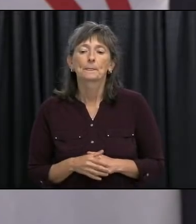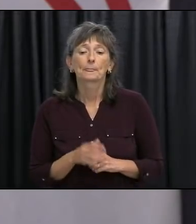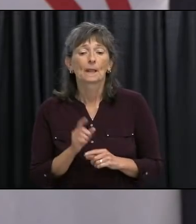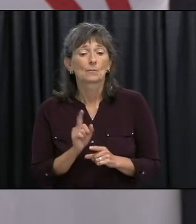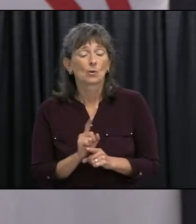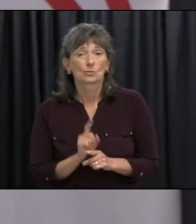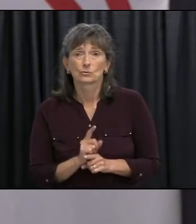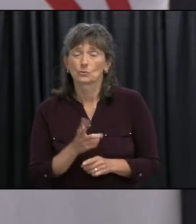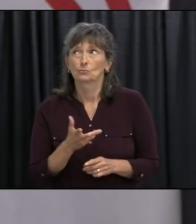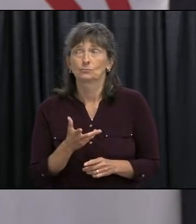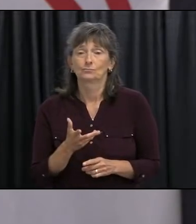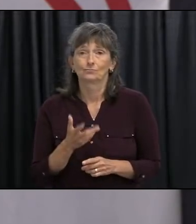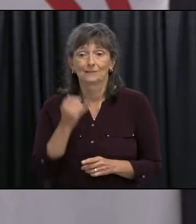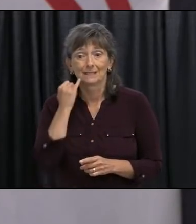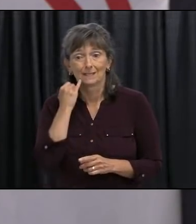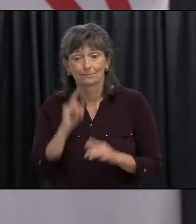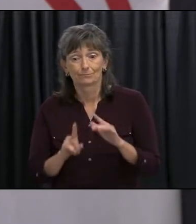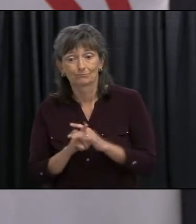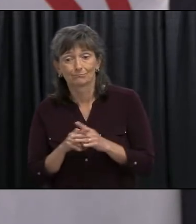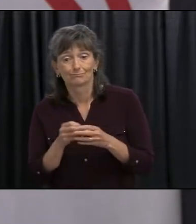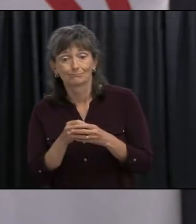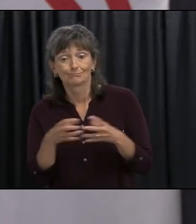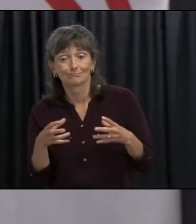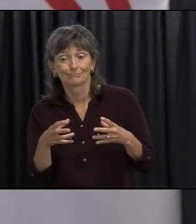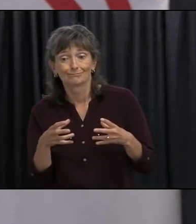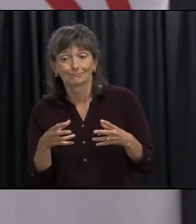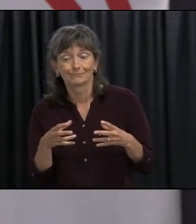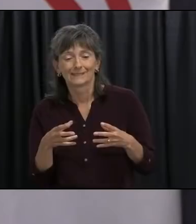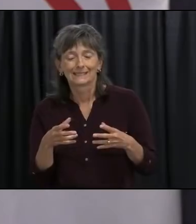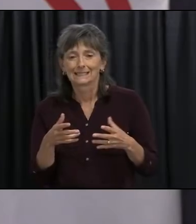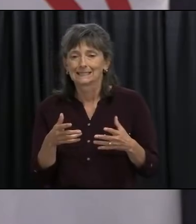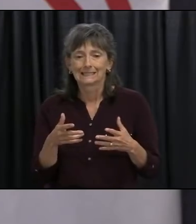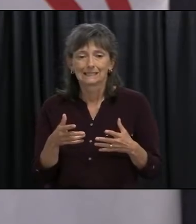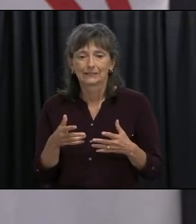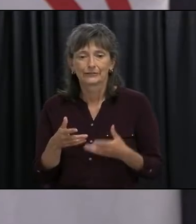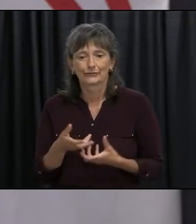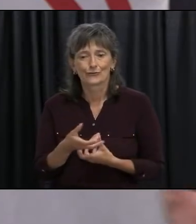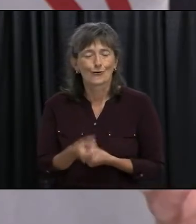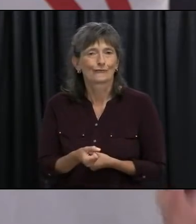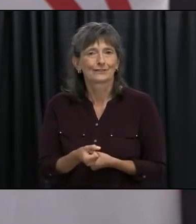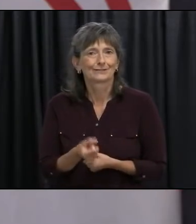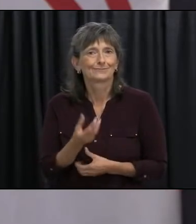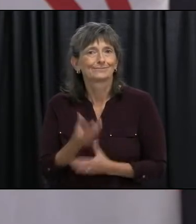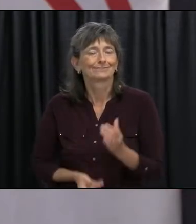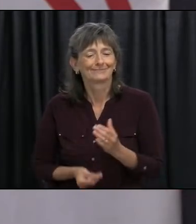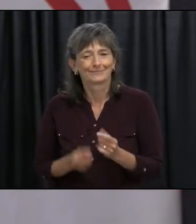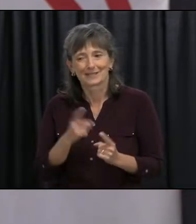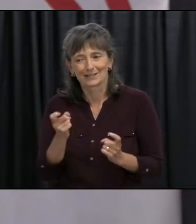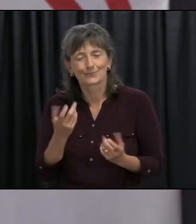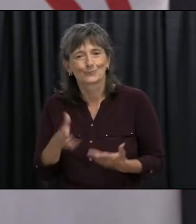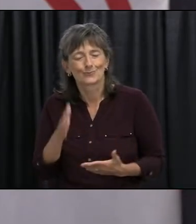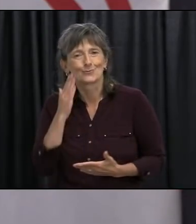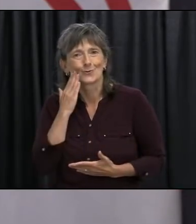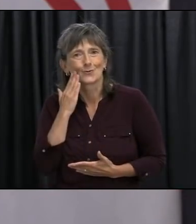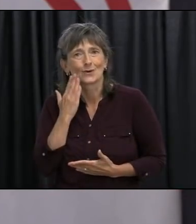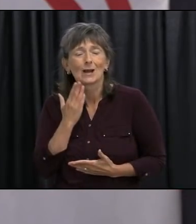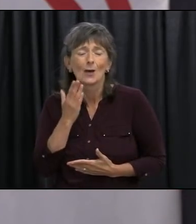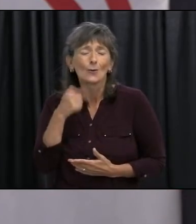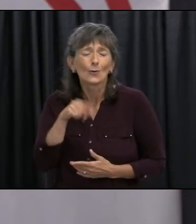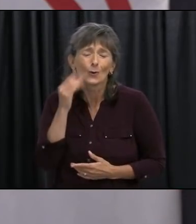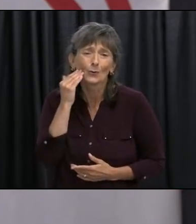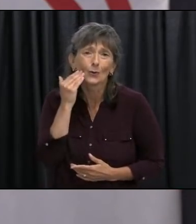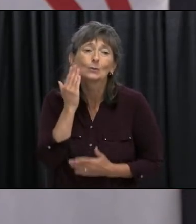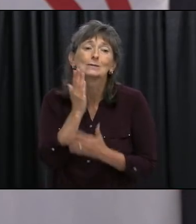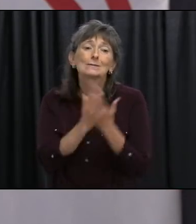have a tremendous impact on the confidence. All of this is balanced with the fact we know some families would like to